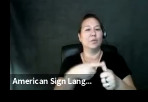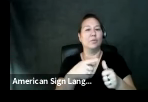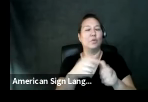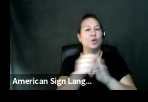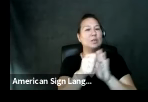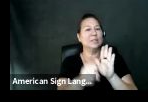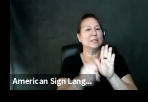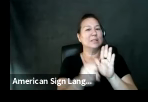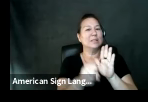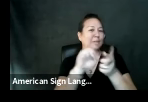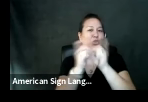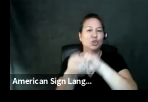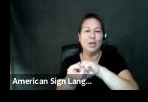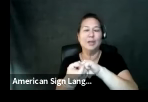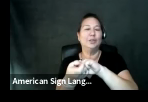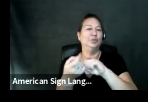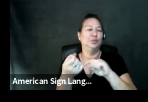Okay, next slide, please.